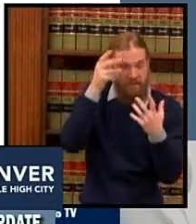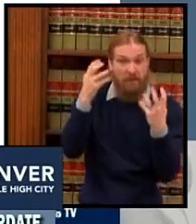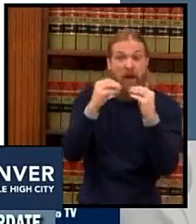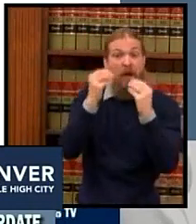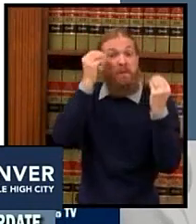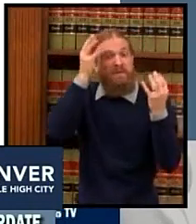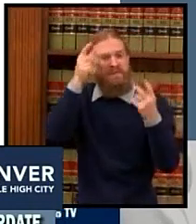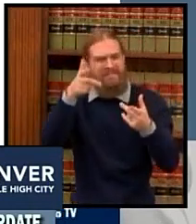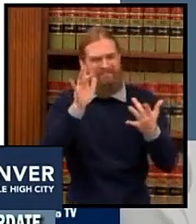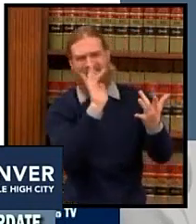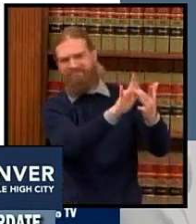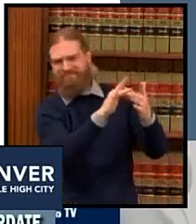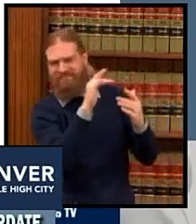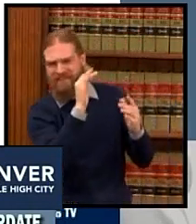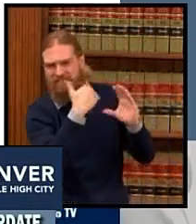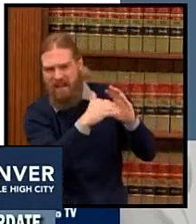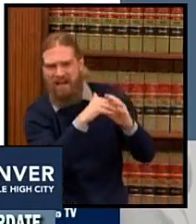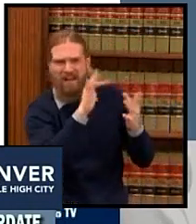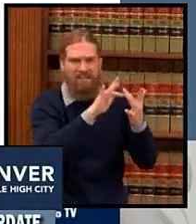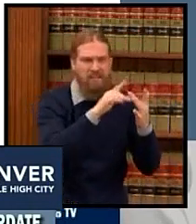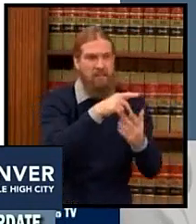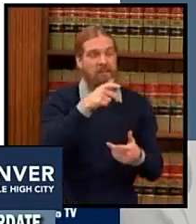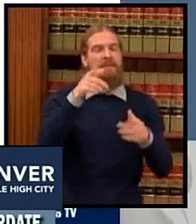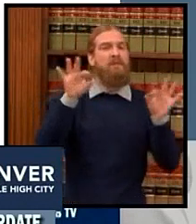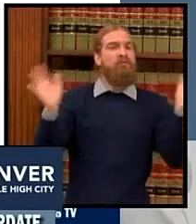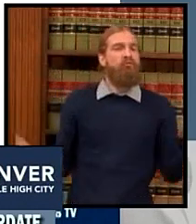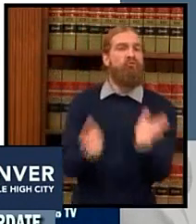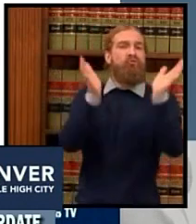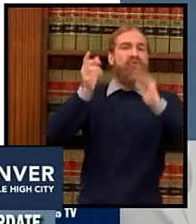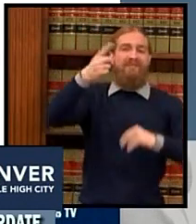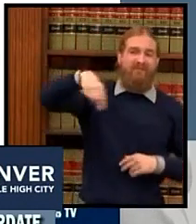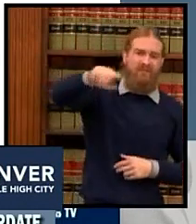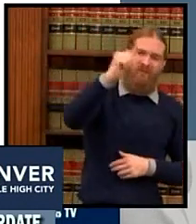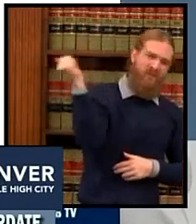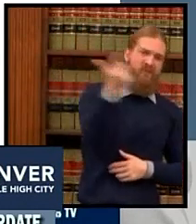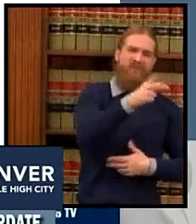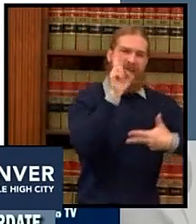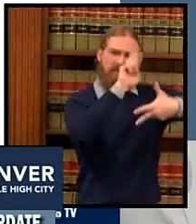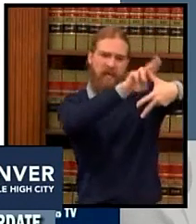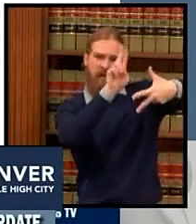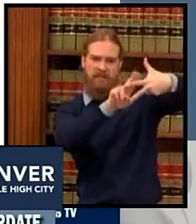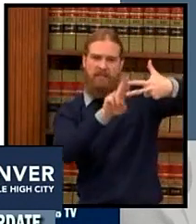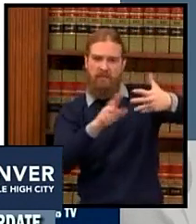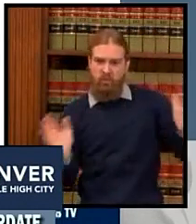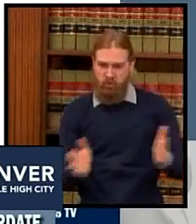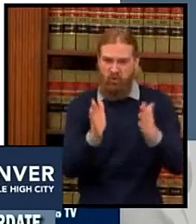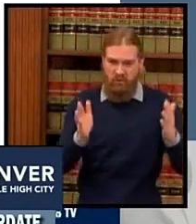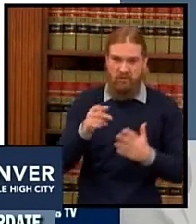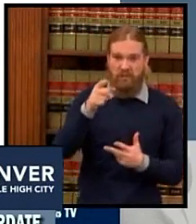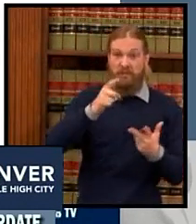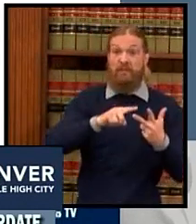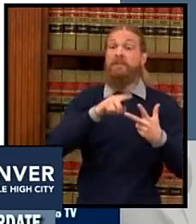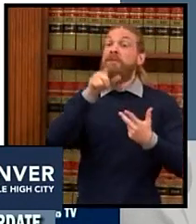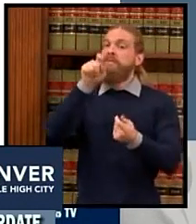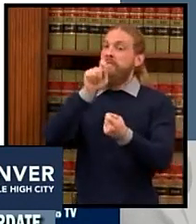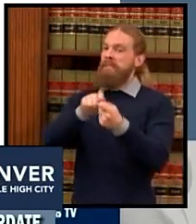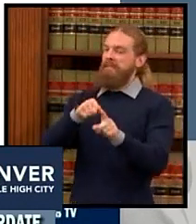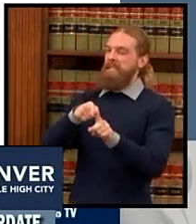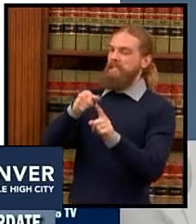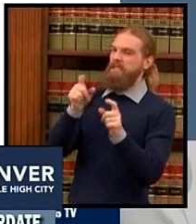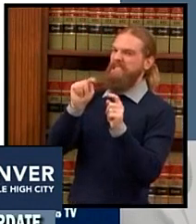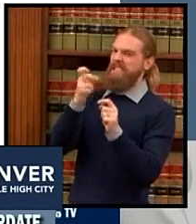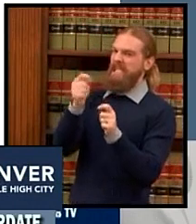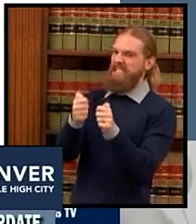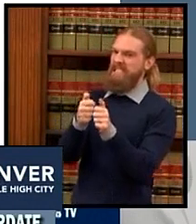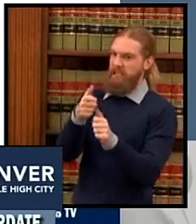encourage everybody to sign up with those with that text messaging effort there. A lot of information will be pushed out through that